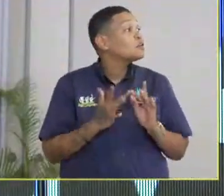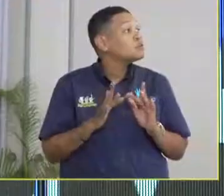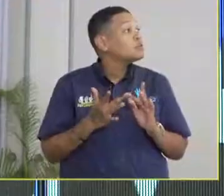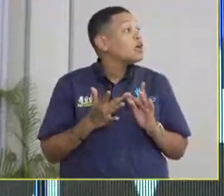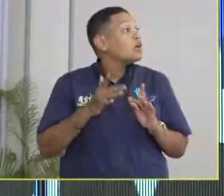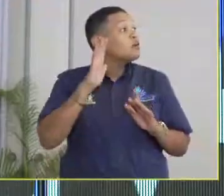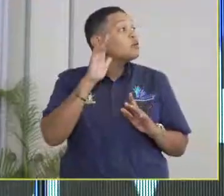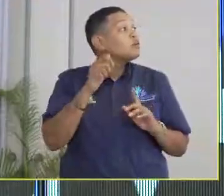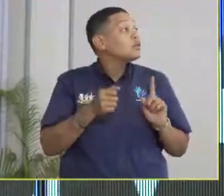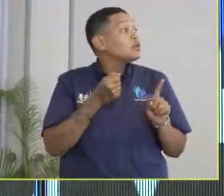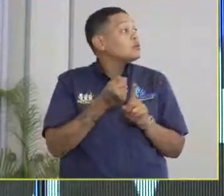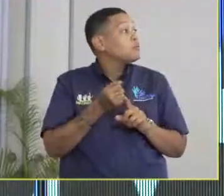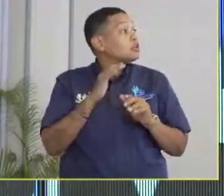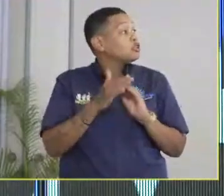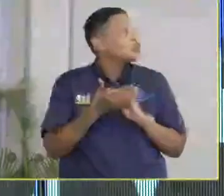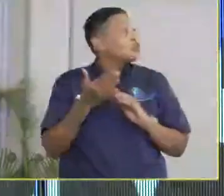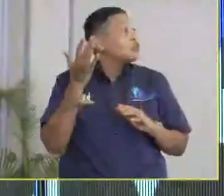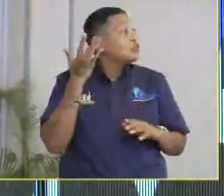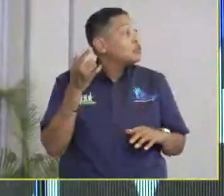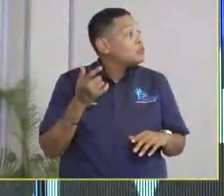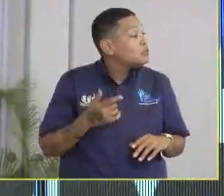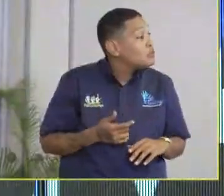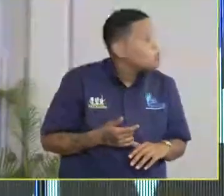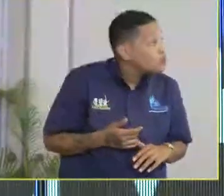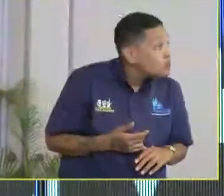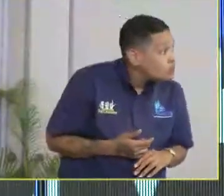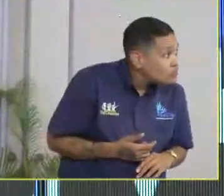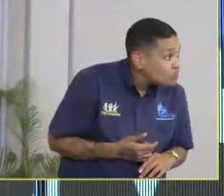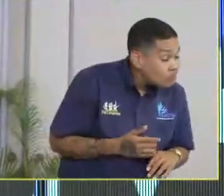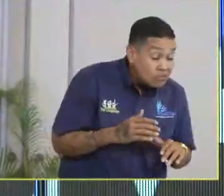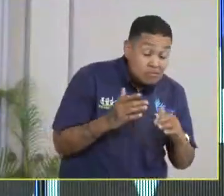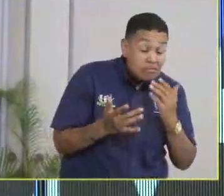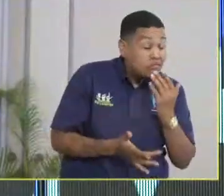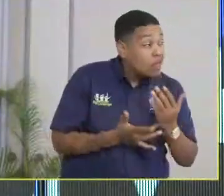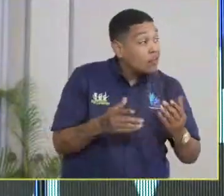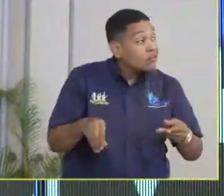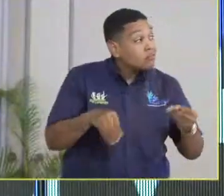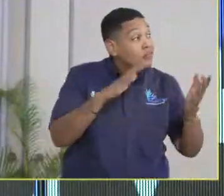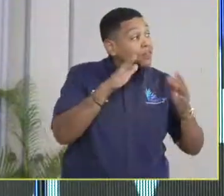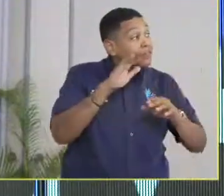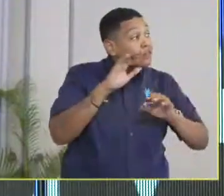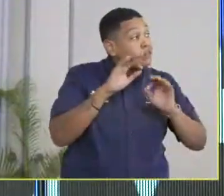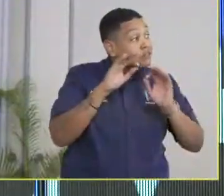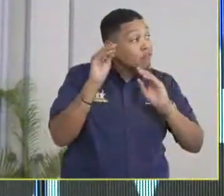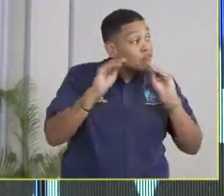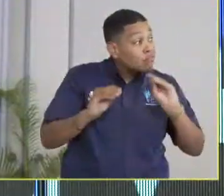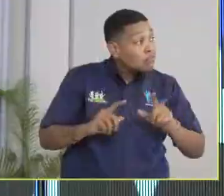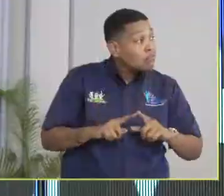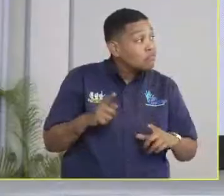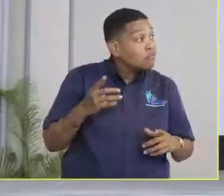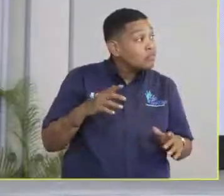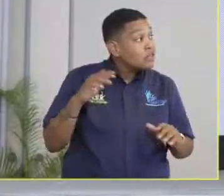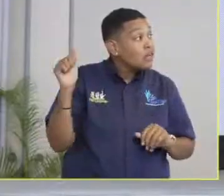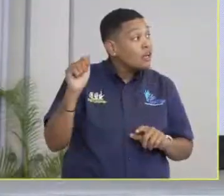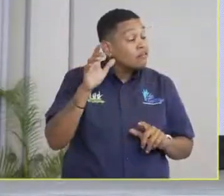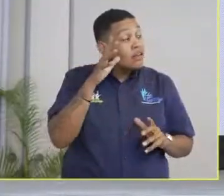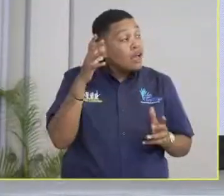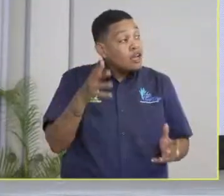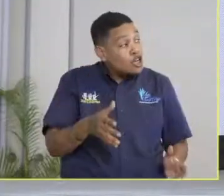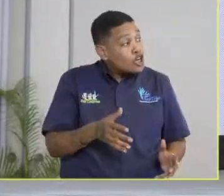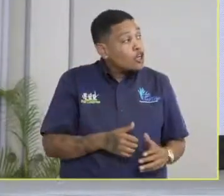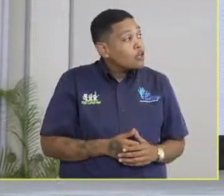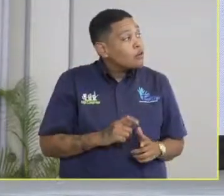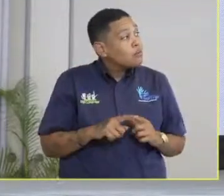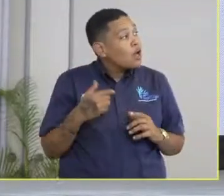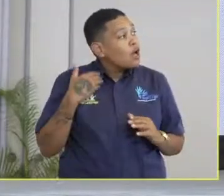would in fact deliver the Gazettes of Jamaica in digitized form. So Shillette, you're not here, but